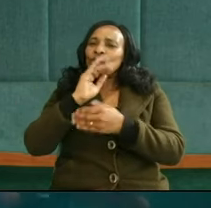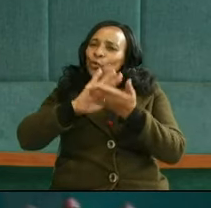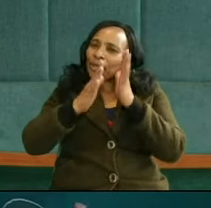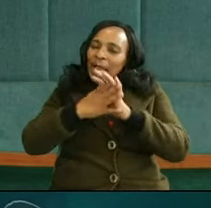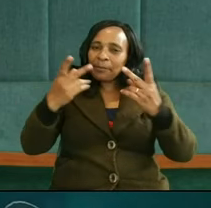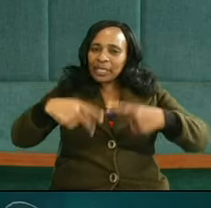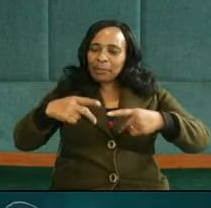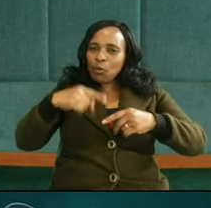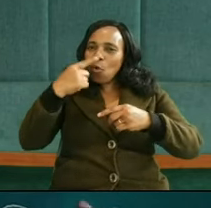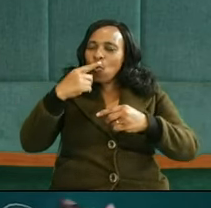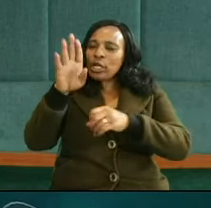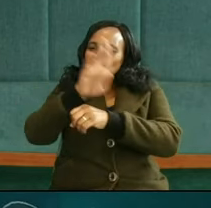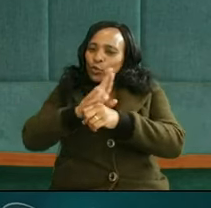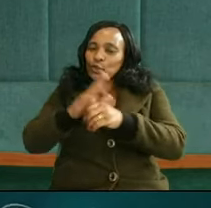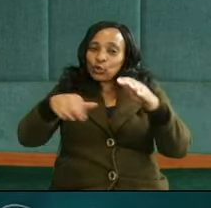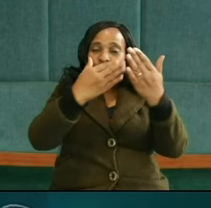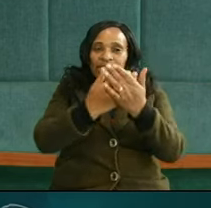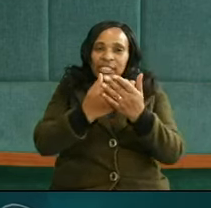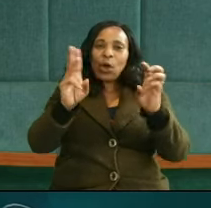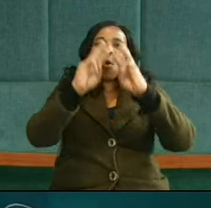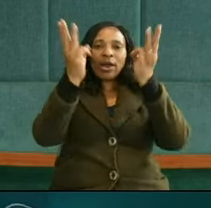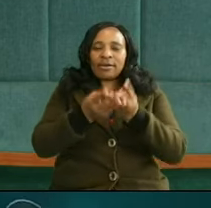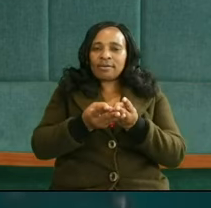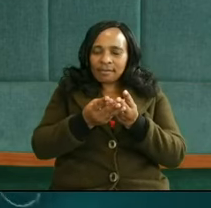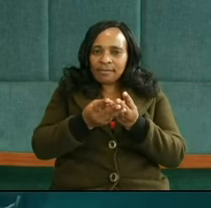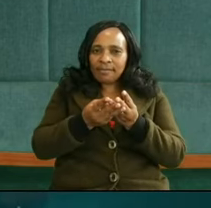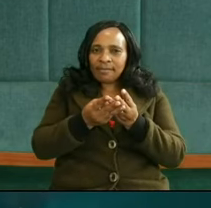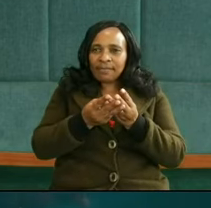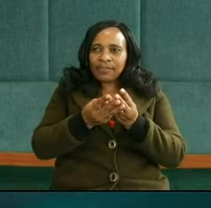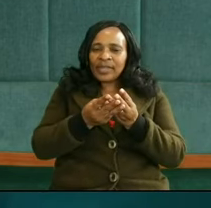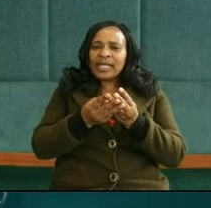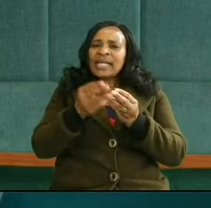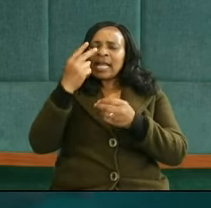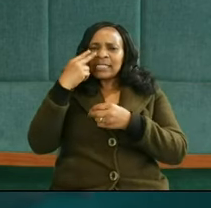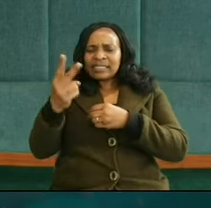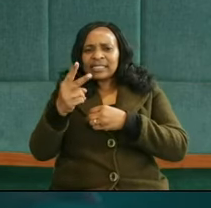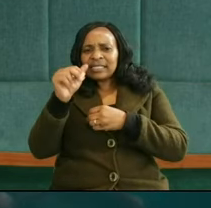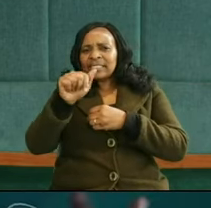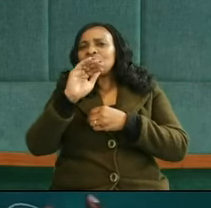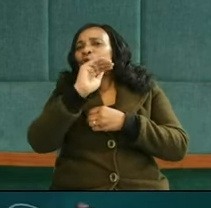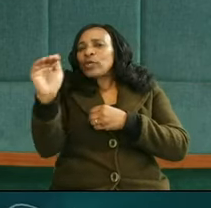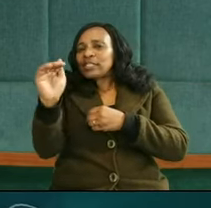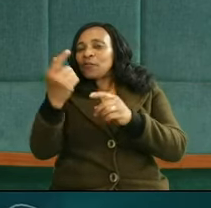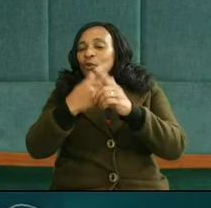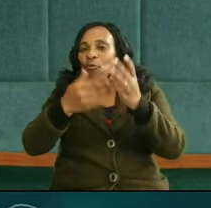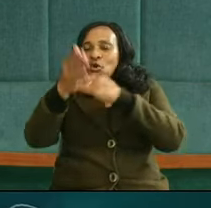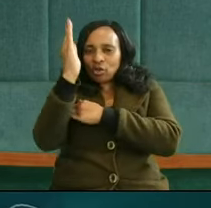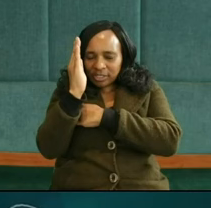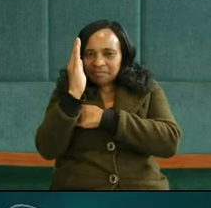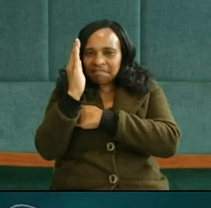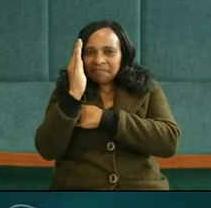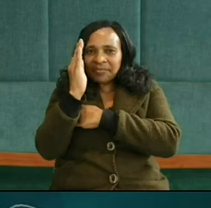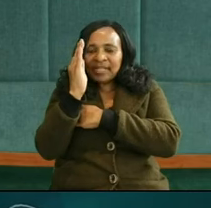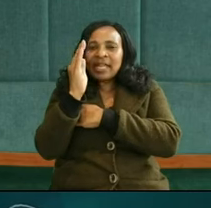use to reach the world, they had struggled with this request and desire of God upon them.